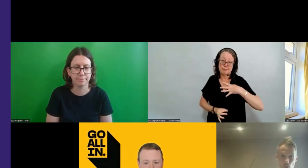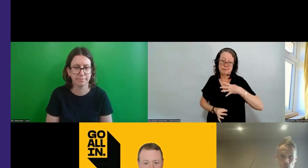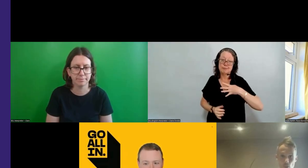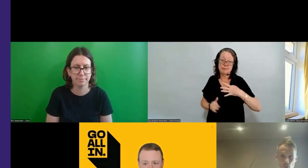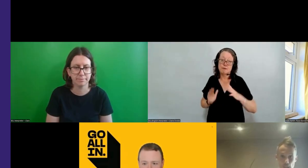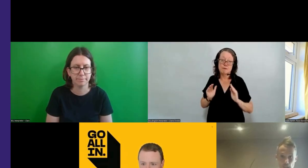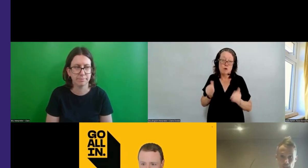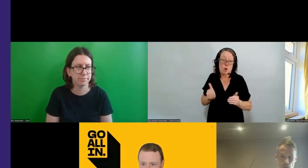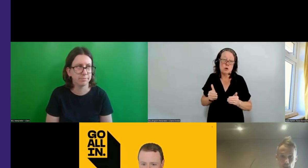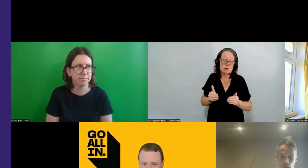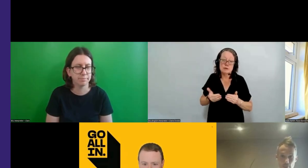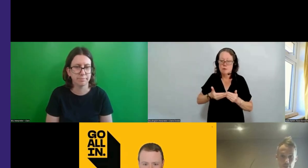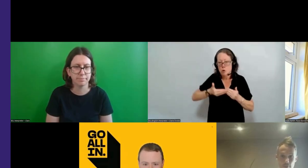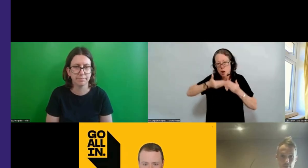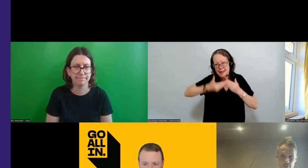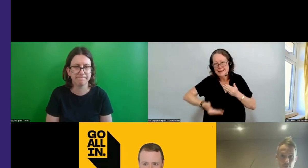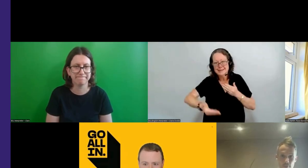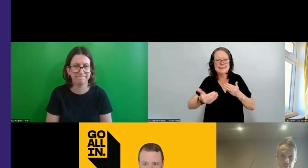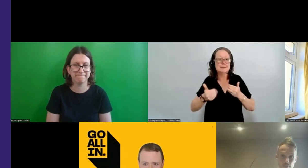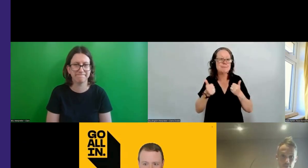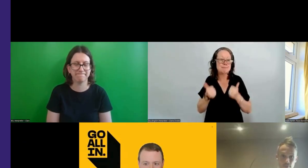focus for legacy right now.